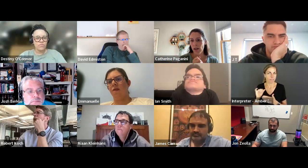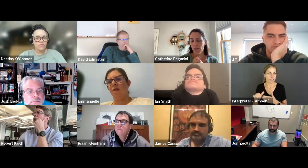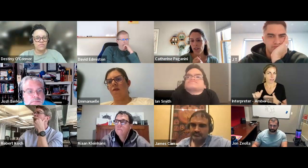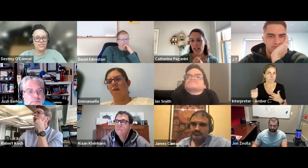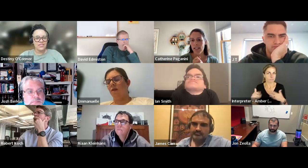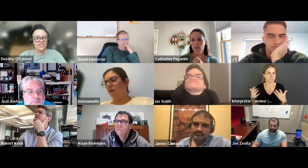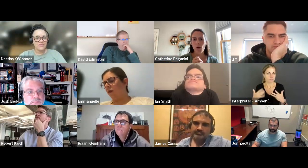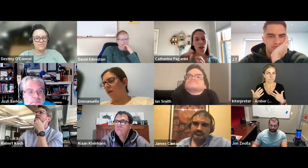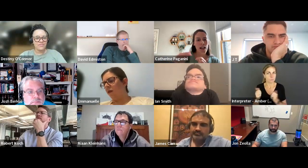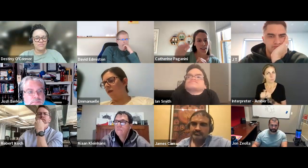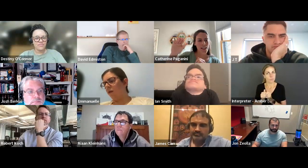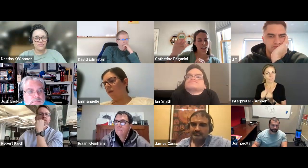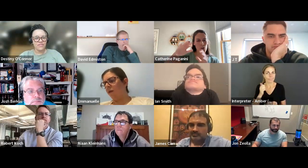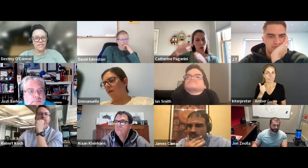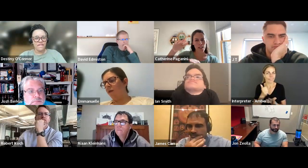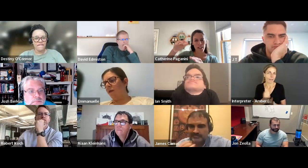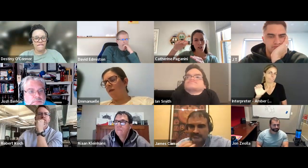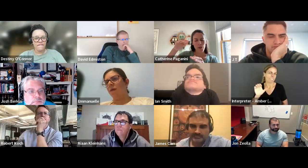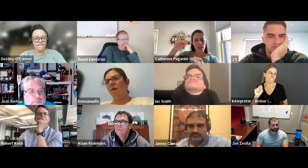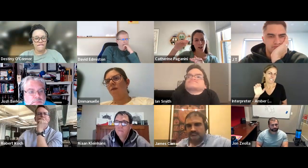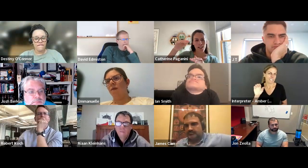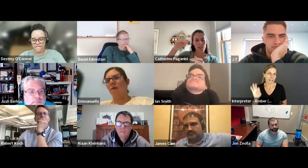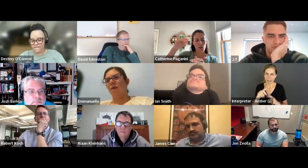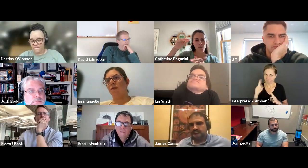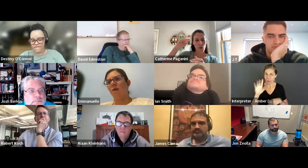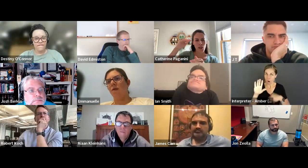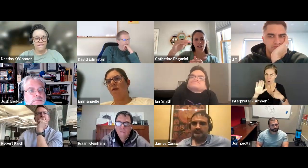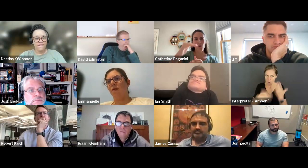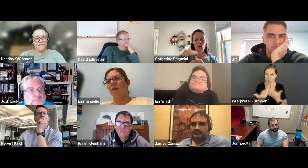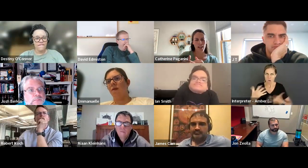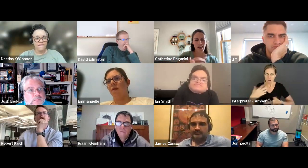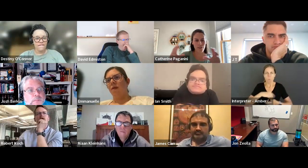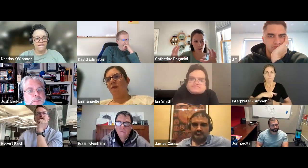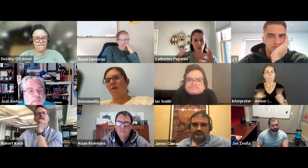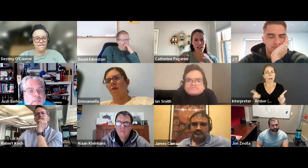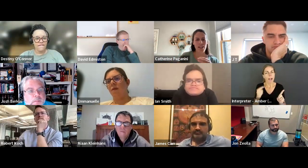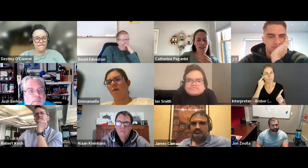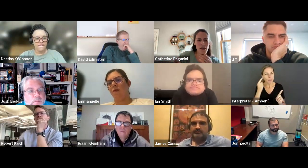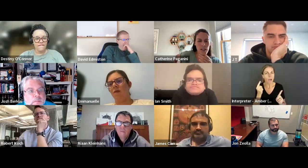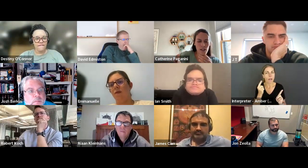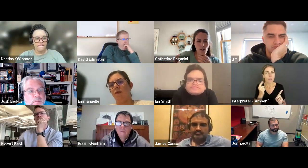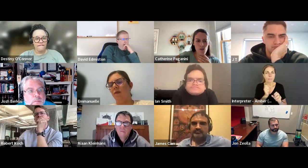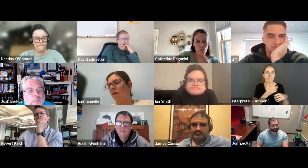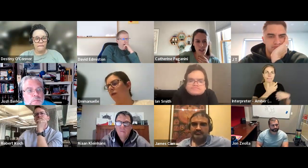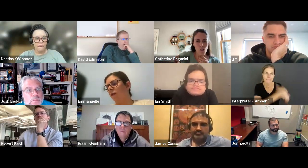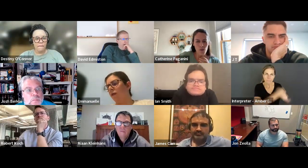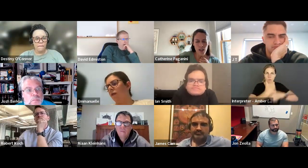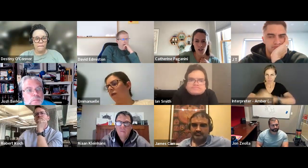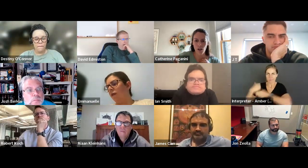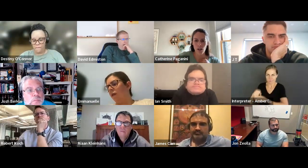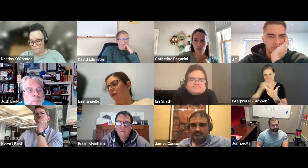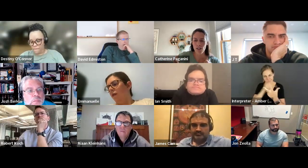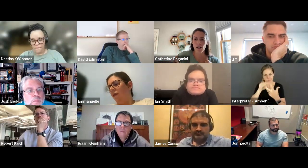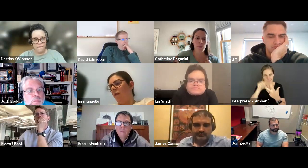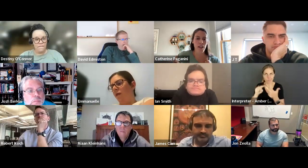with the help of the CNCF. So I think that was all in there, but I thought like just creating those, like kind of summarizing them and those three